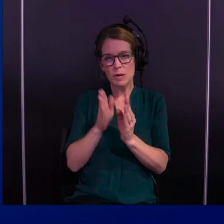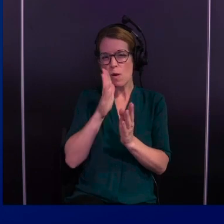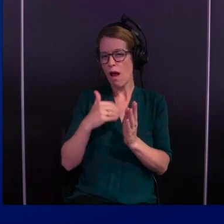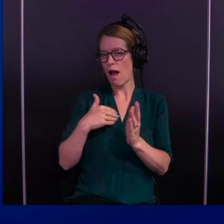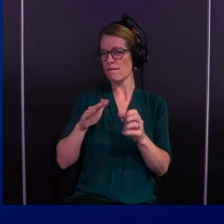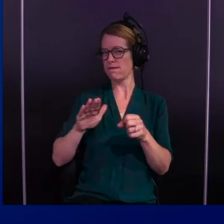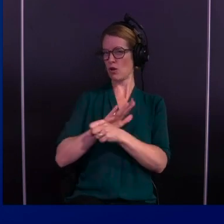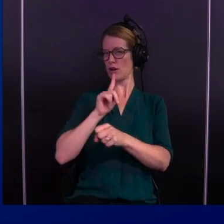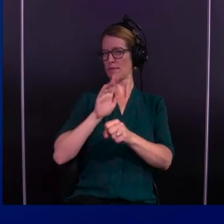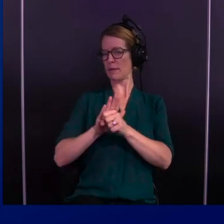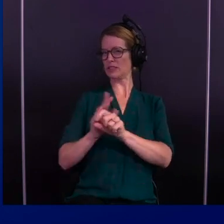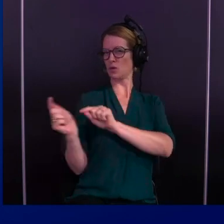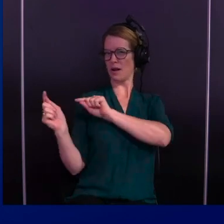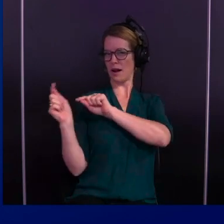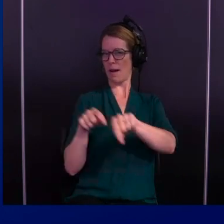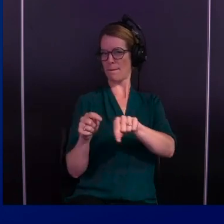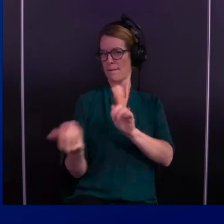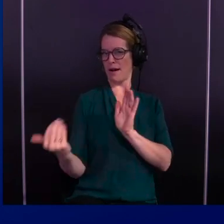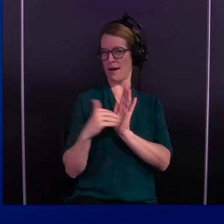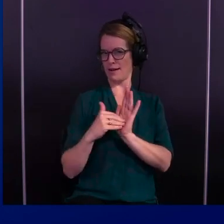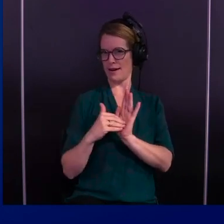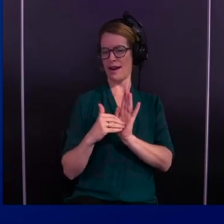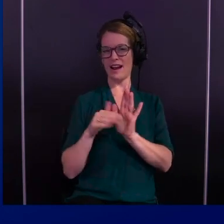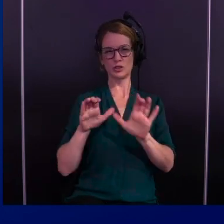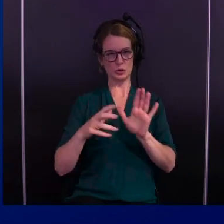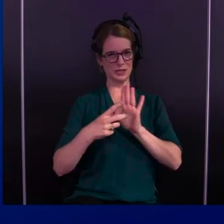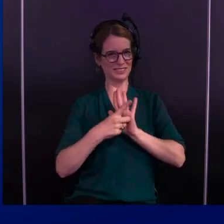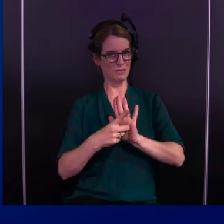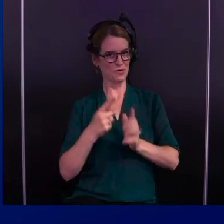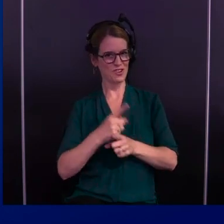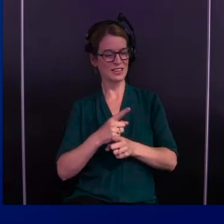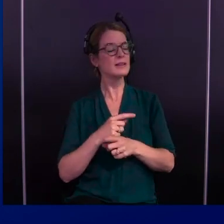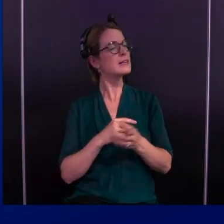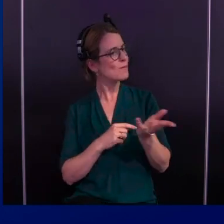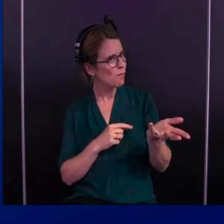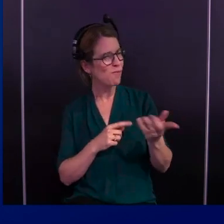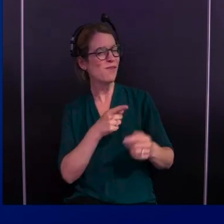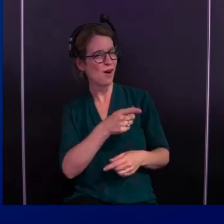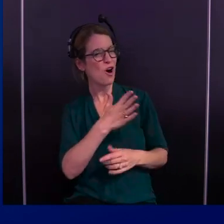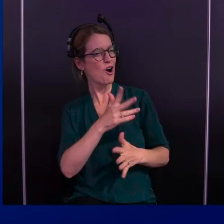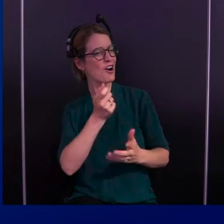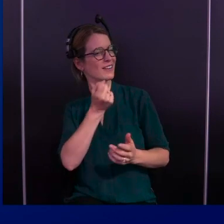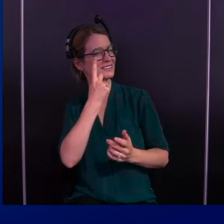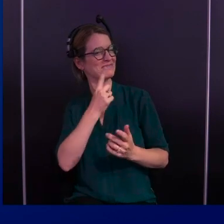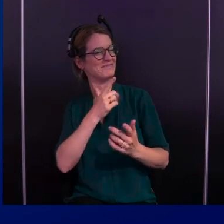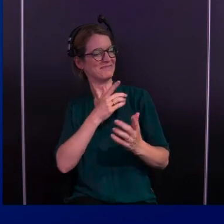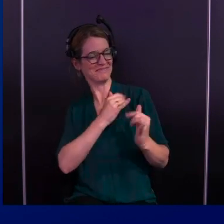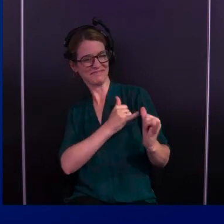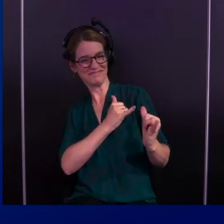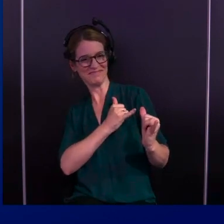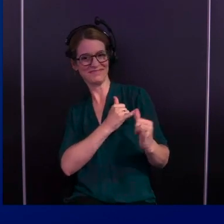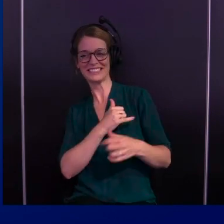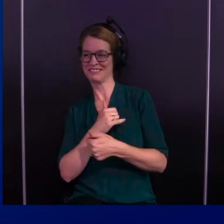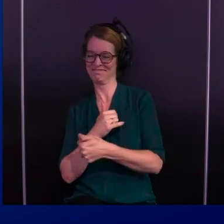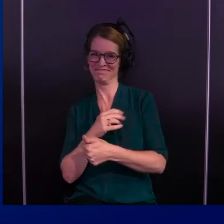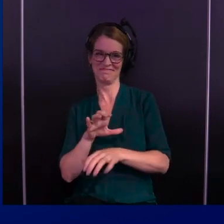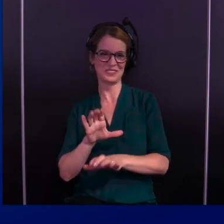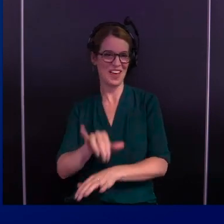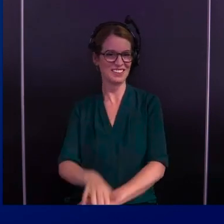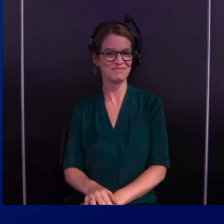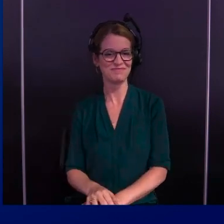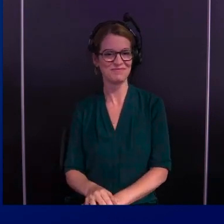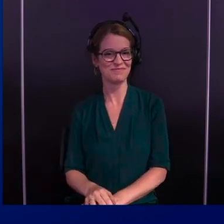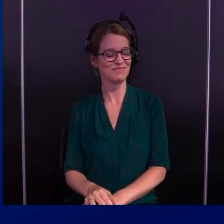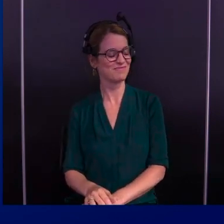to come back on LockDown and do the demo. You know how I think already. Yeah. Just lock it in. Let's do this. Yeah. Awesome. Lock it